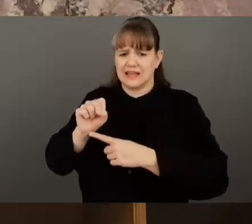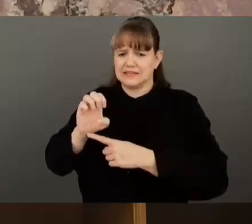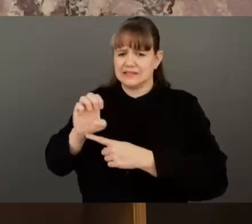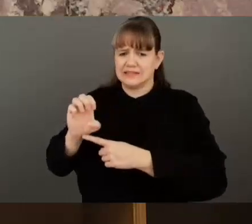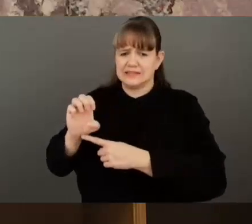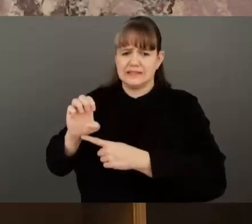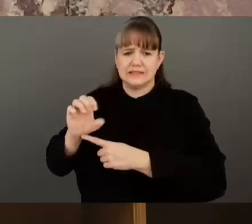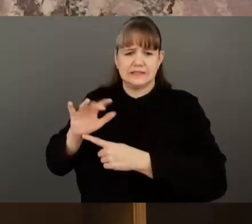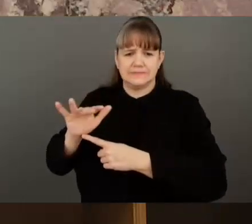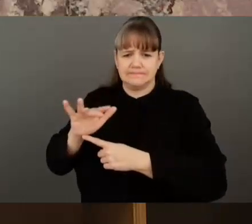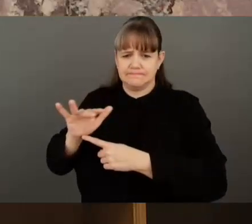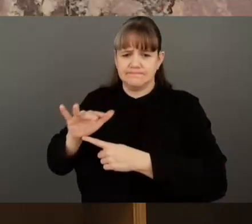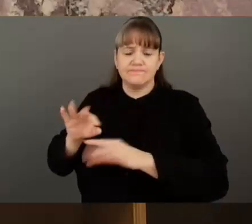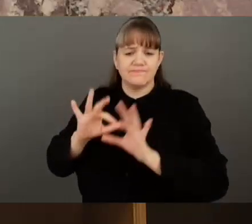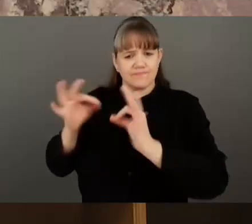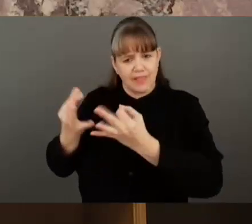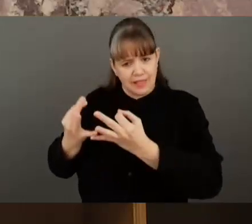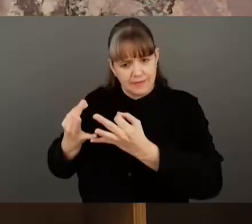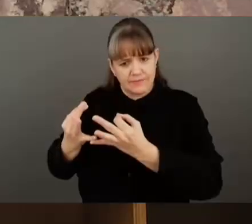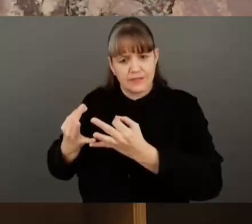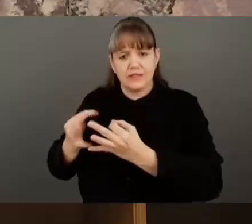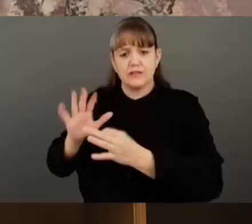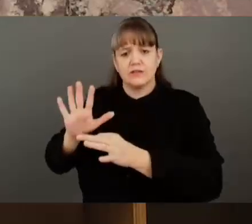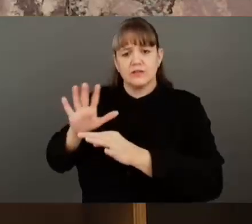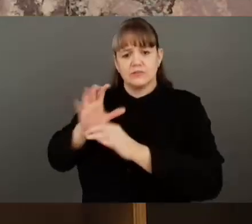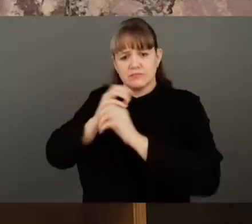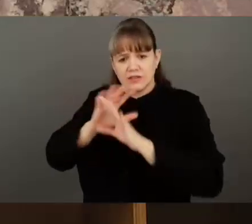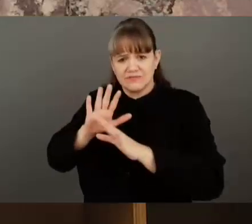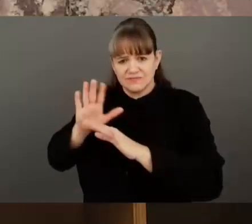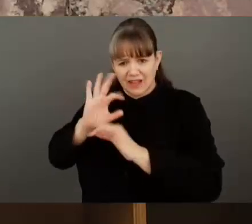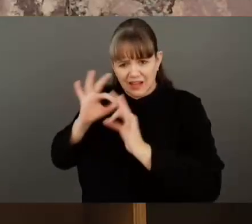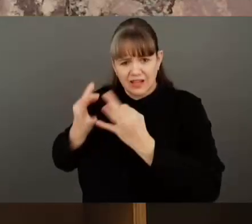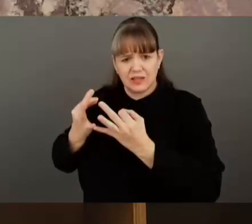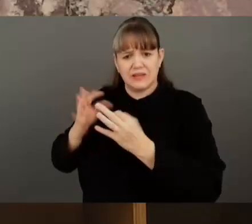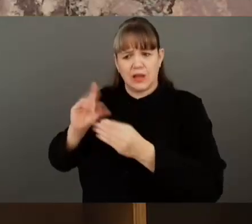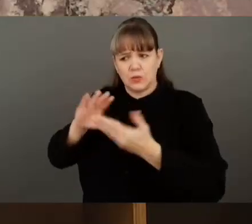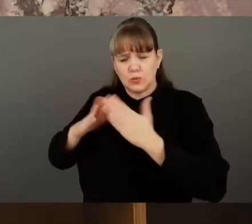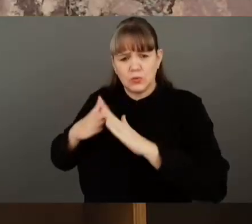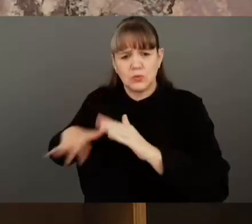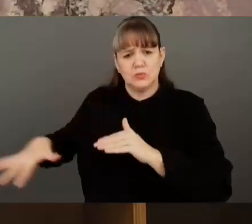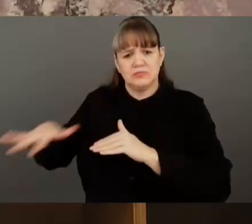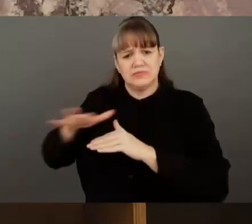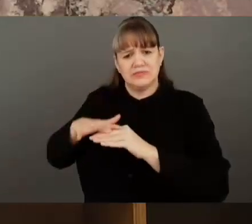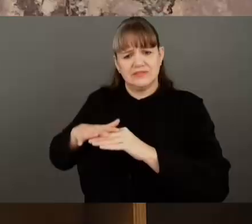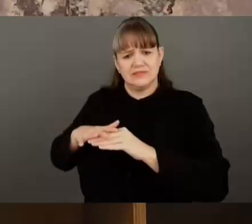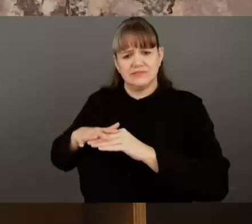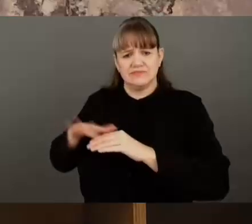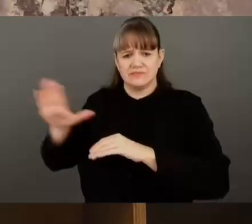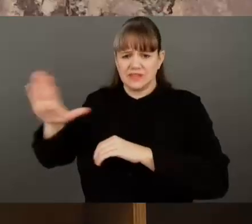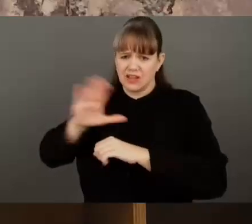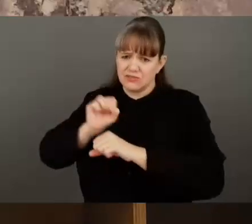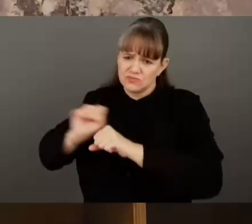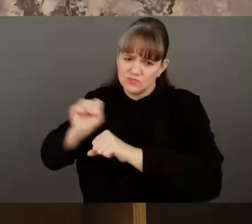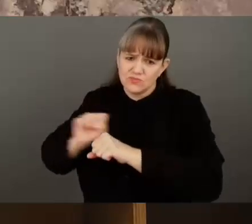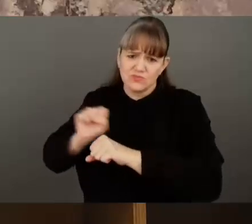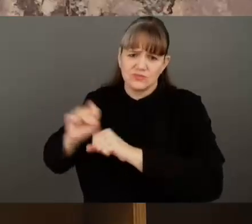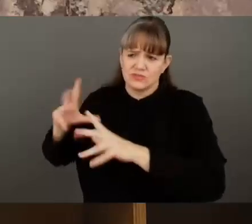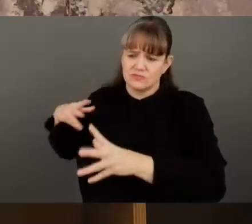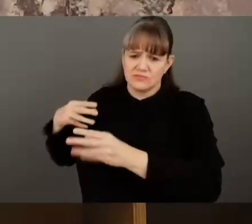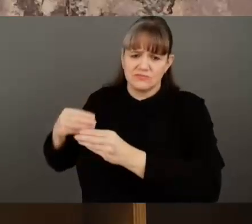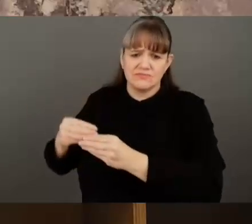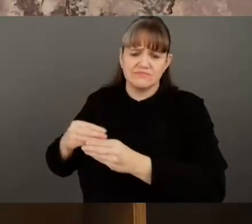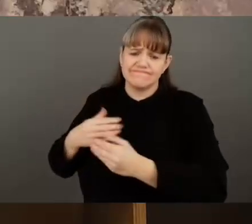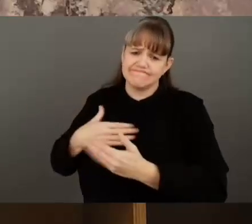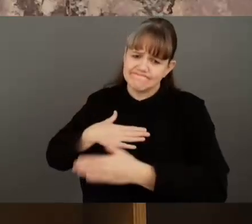community affected by the good works that he has done. I had a chance to attend a